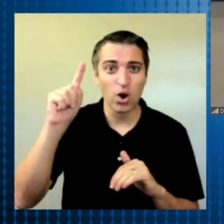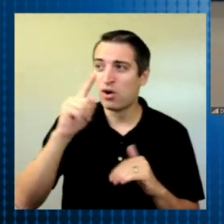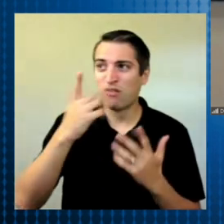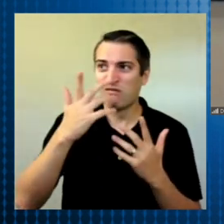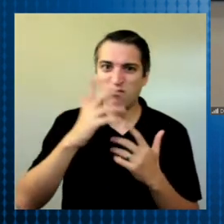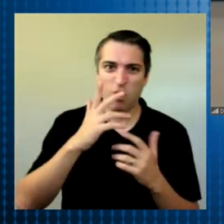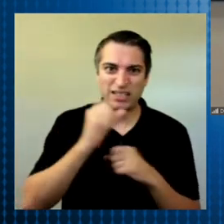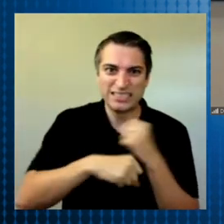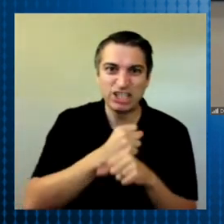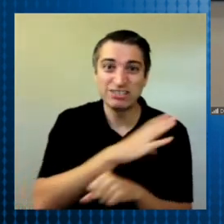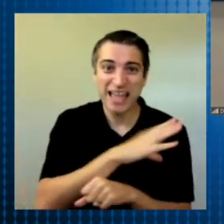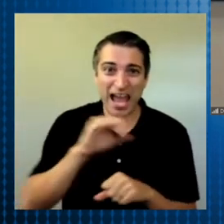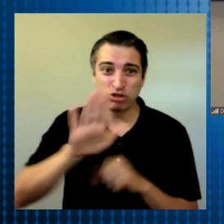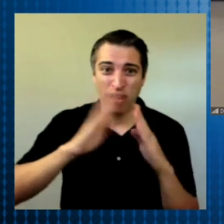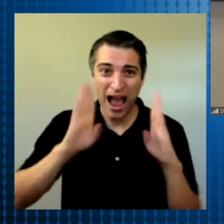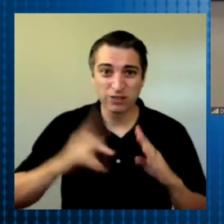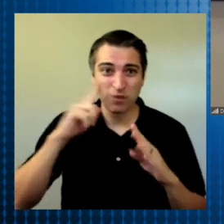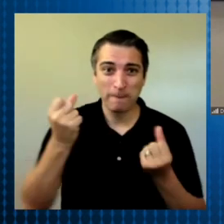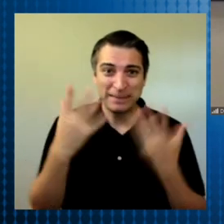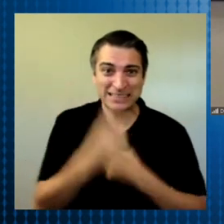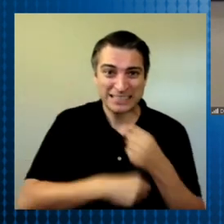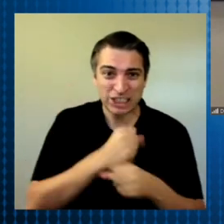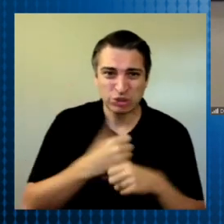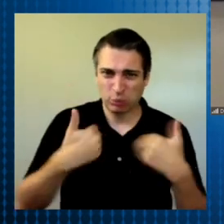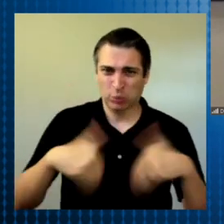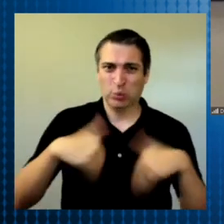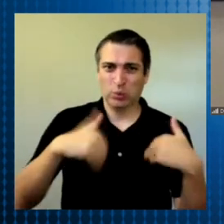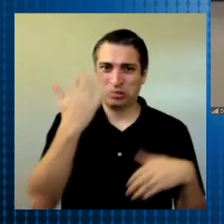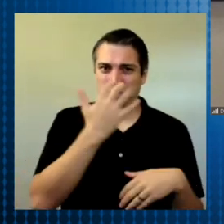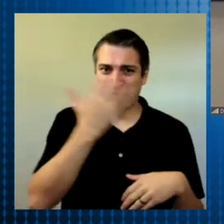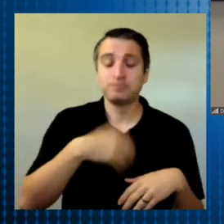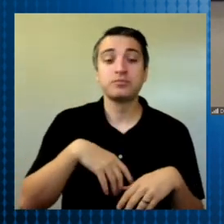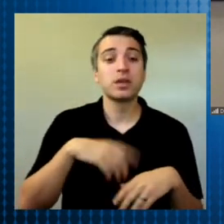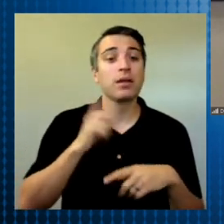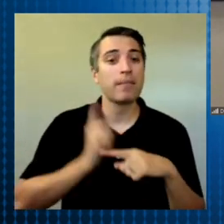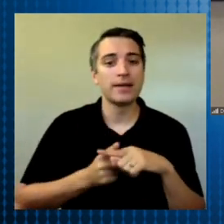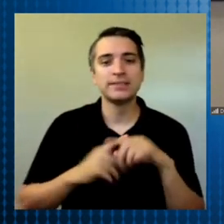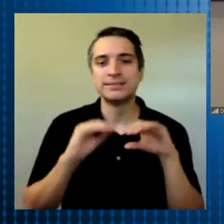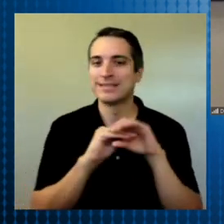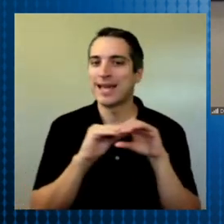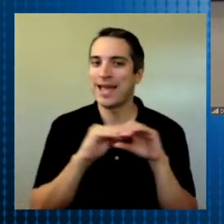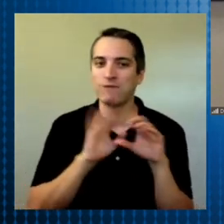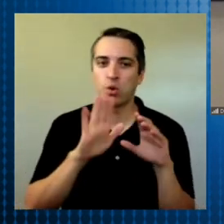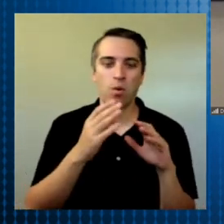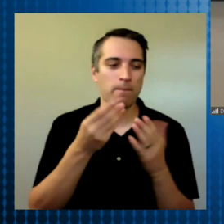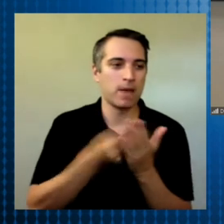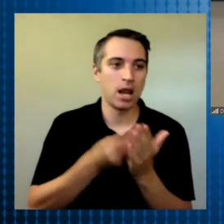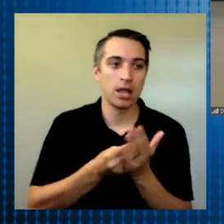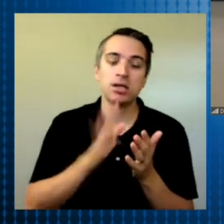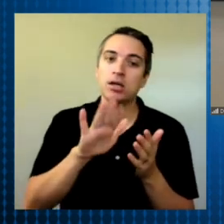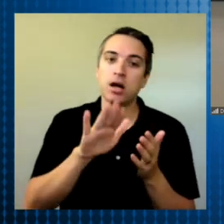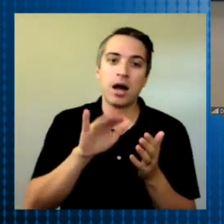That's scary. So read, man. And I would say, save some money. I don't care what you make. If you make